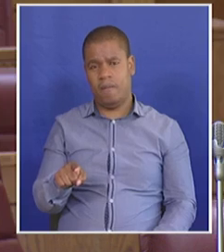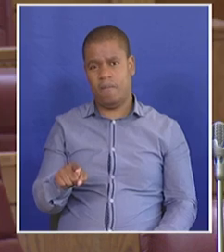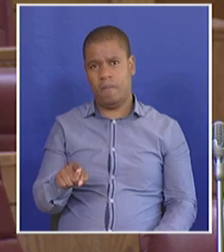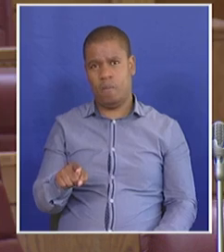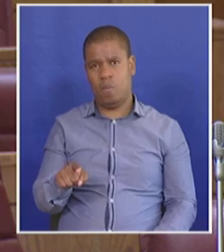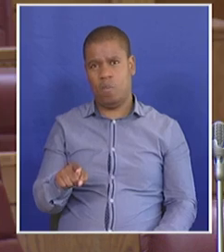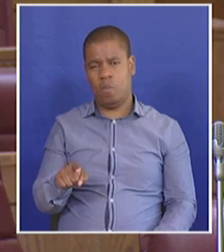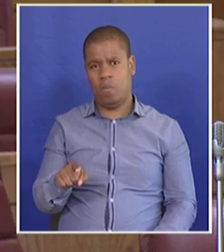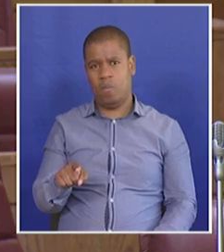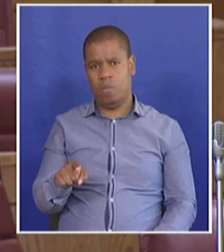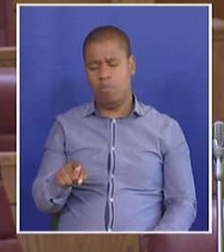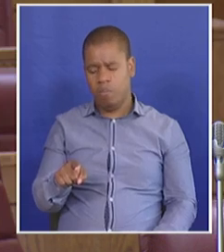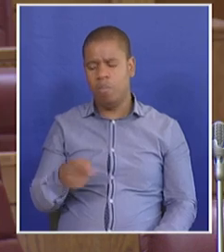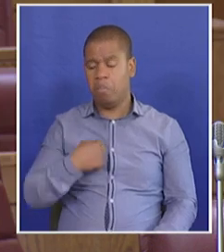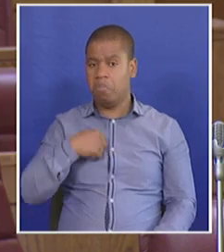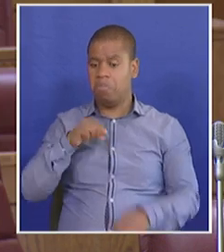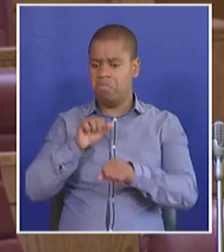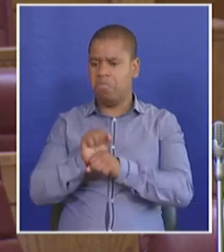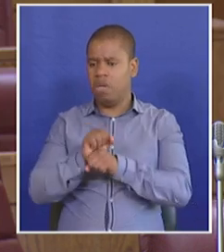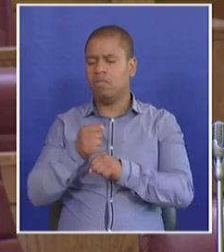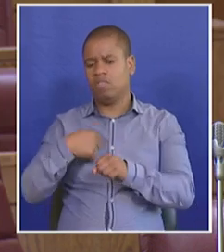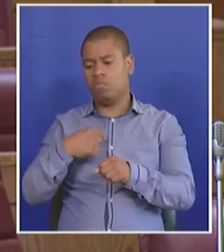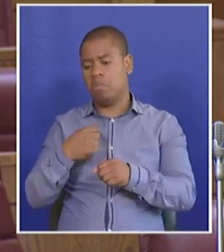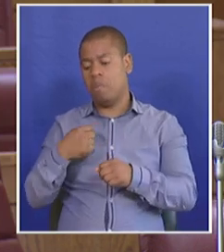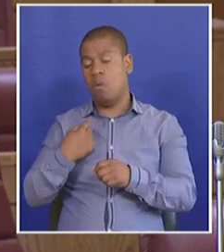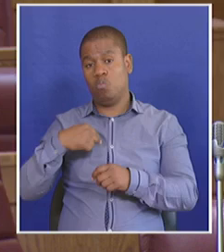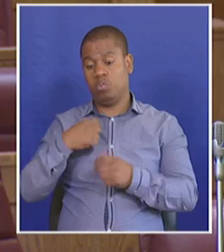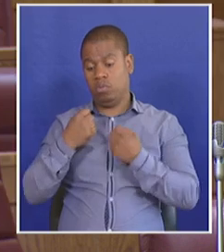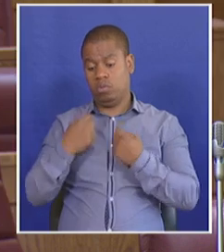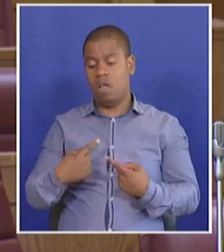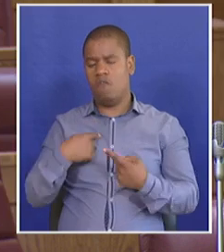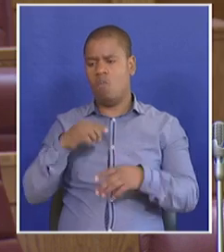either comfort or ourselves being supported in